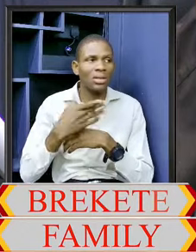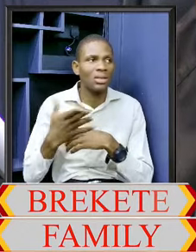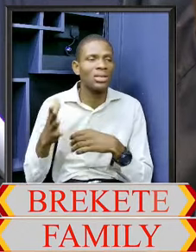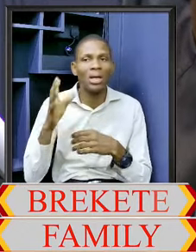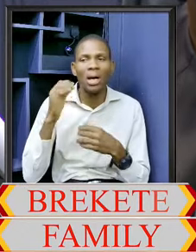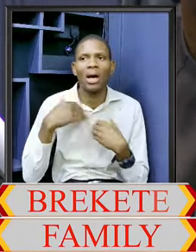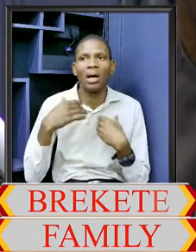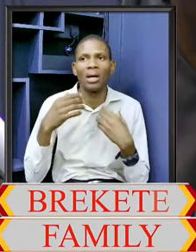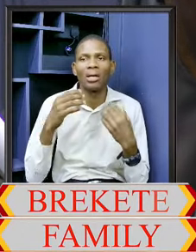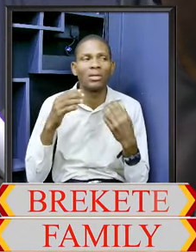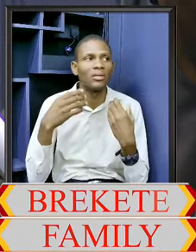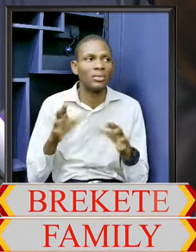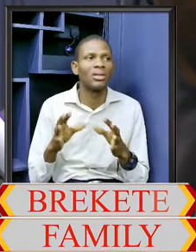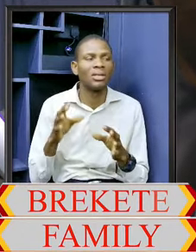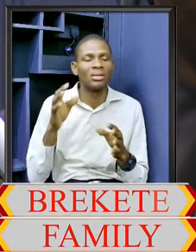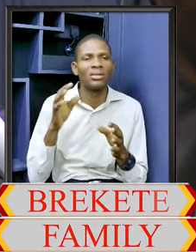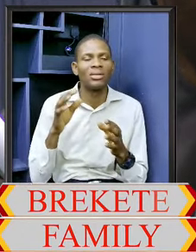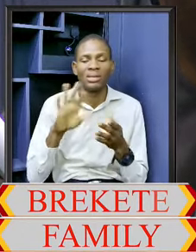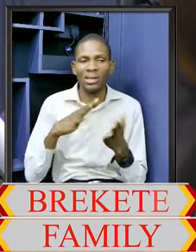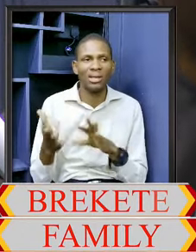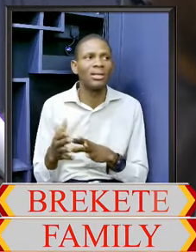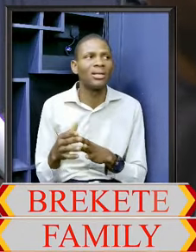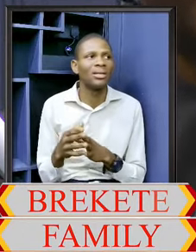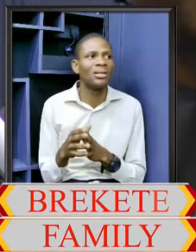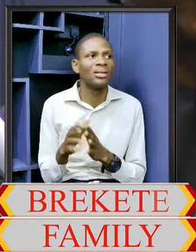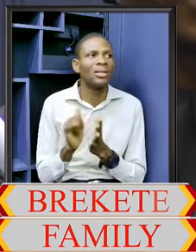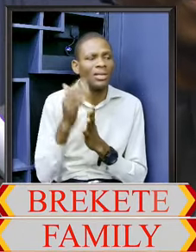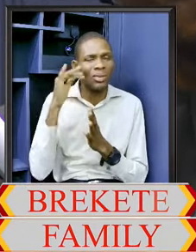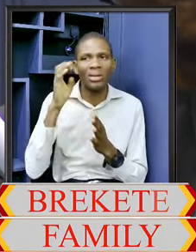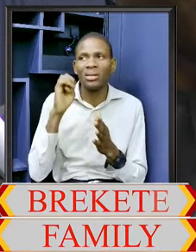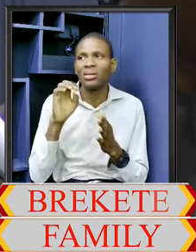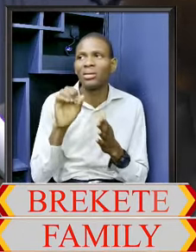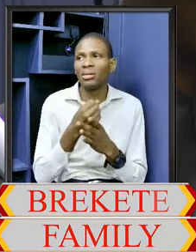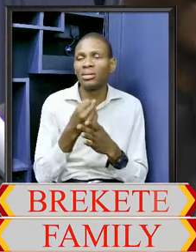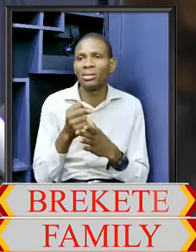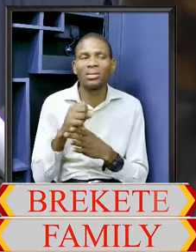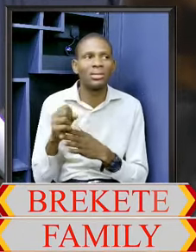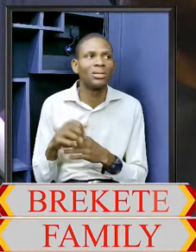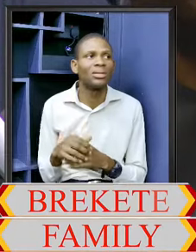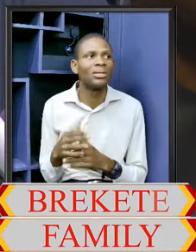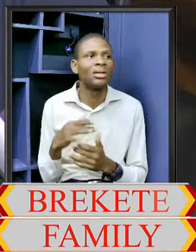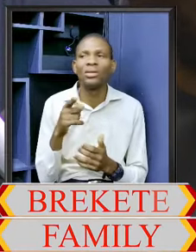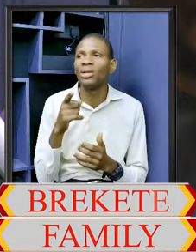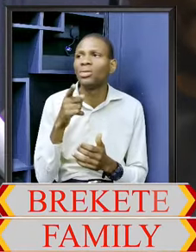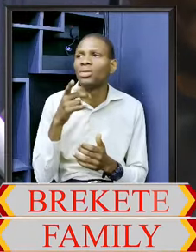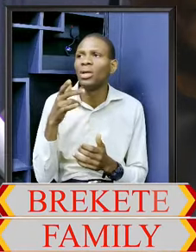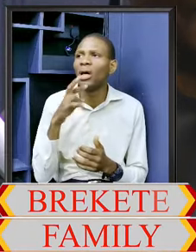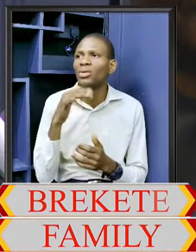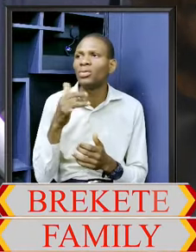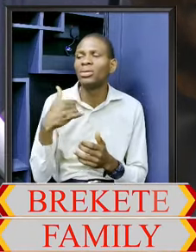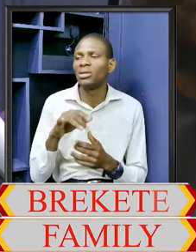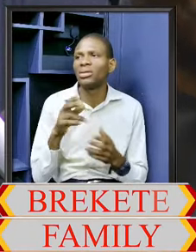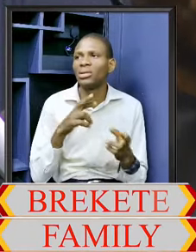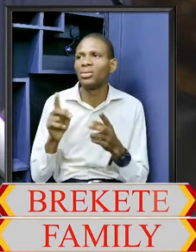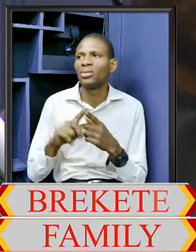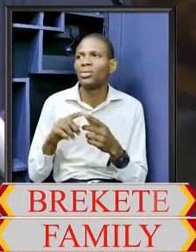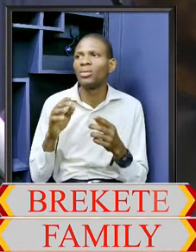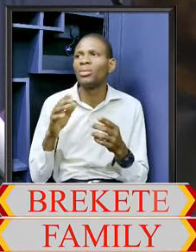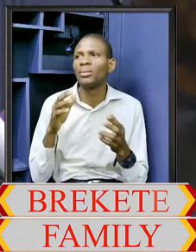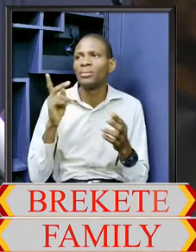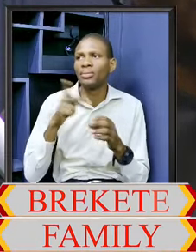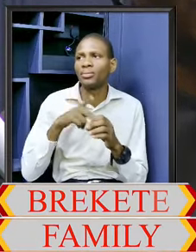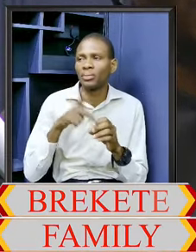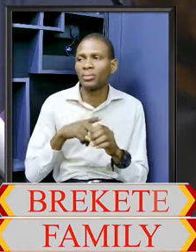just share. So he didn't use it at all. Okay, maybe now make and share them. Yes. Are you still ready to plant? Yes, sir. You